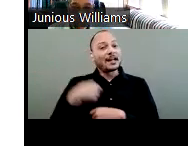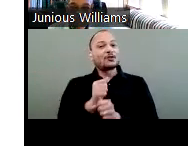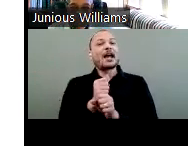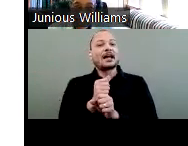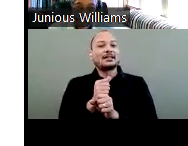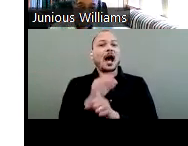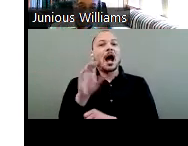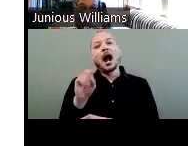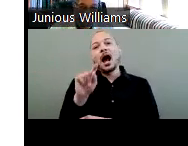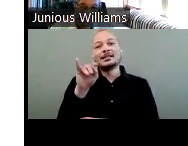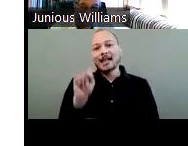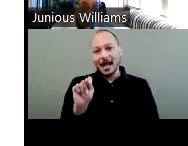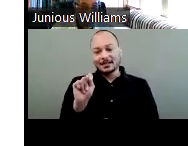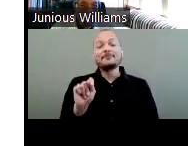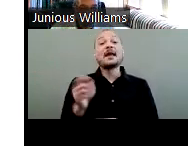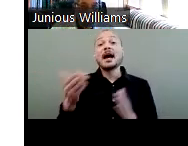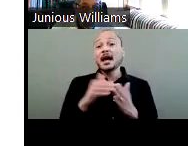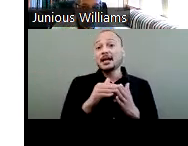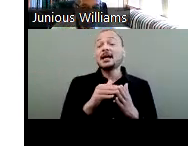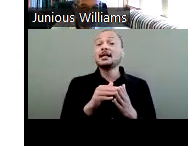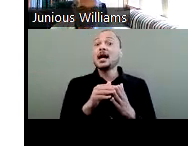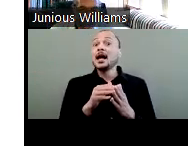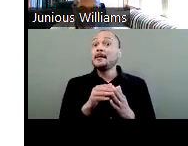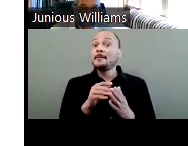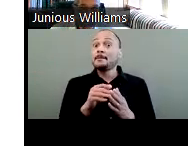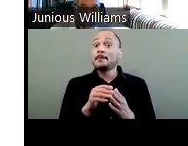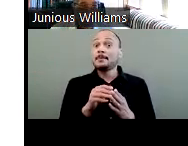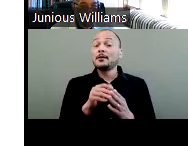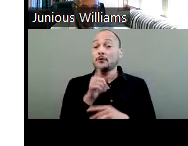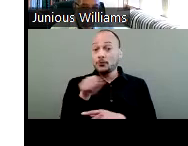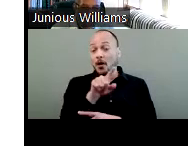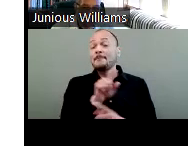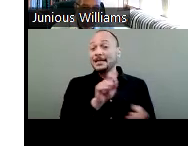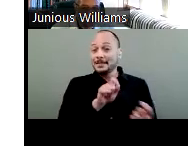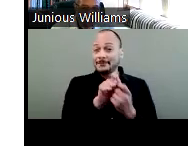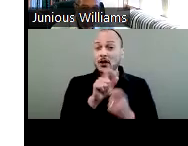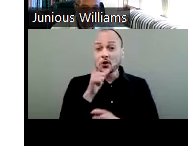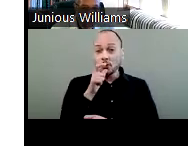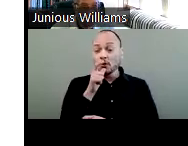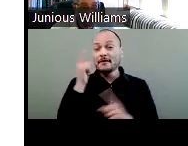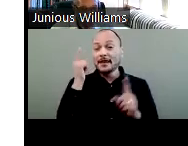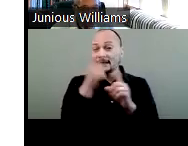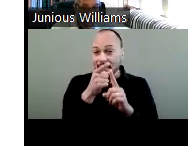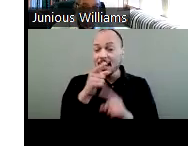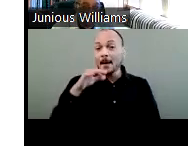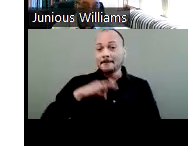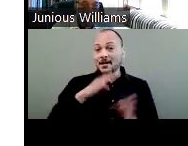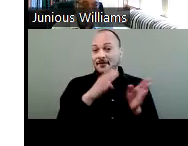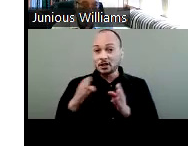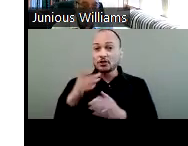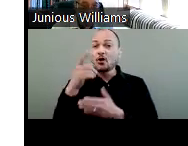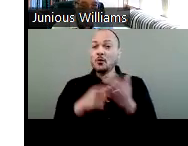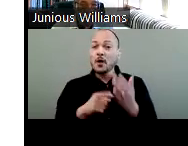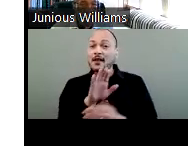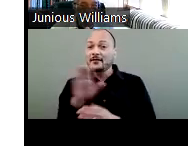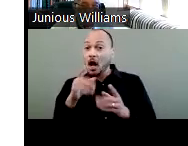So again, going through and being very specific about who the intended beneficiaries are, what their